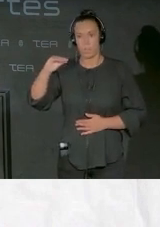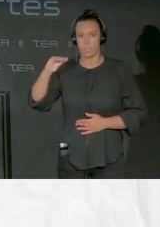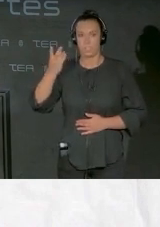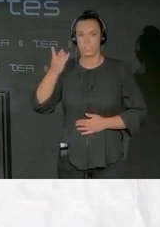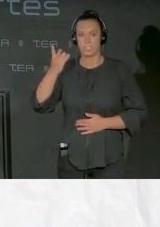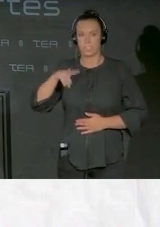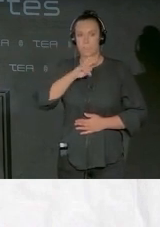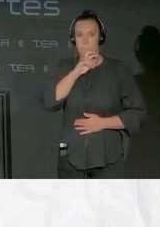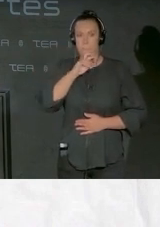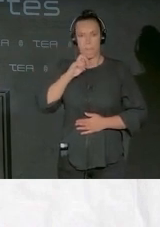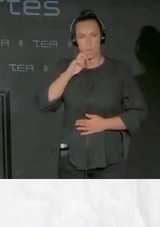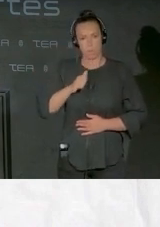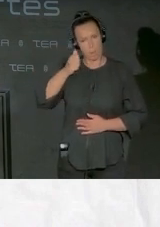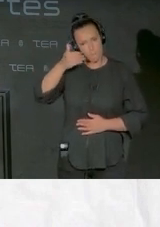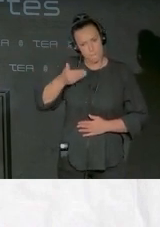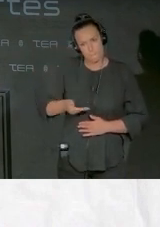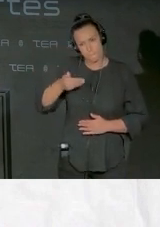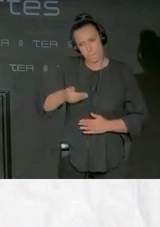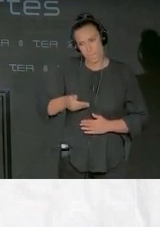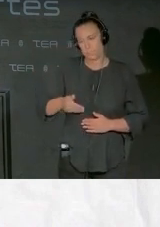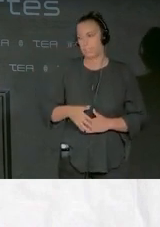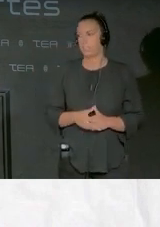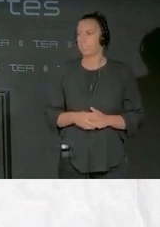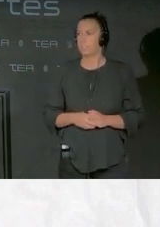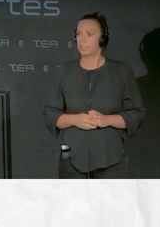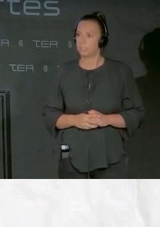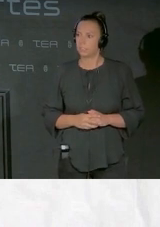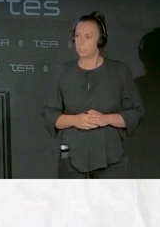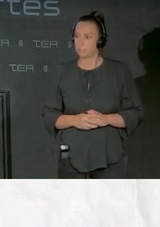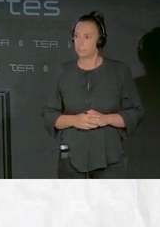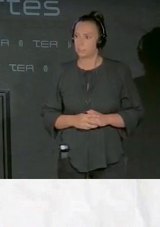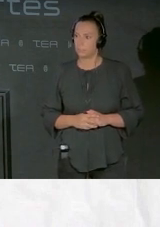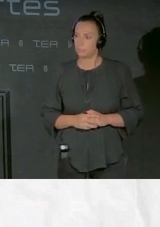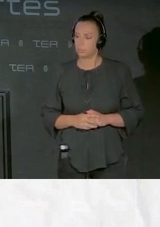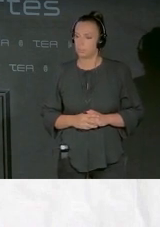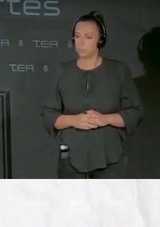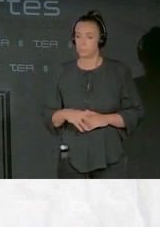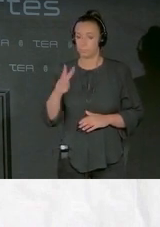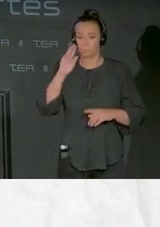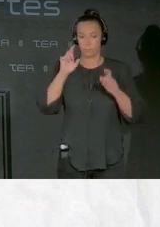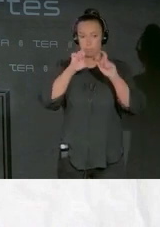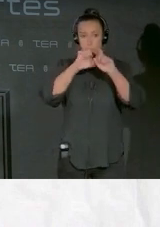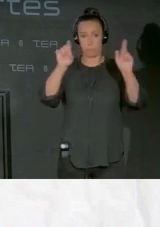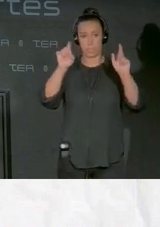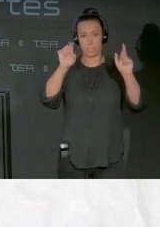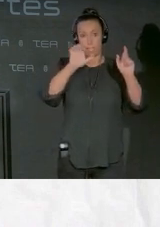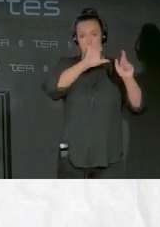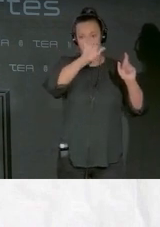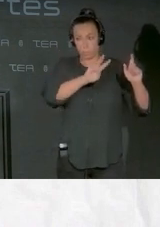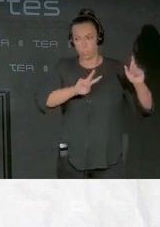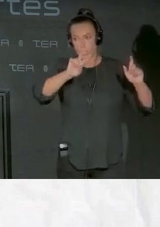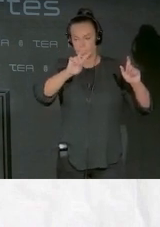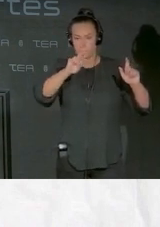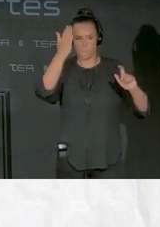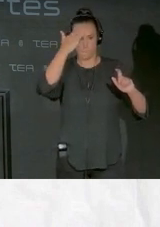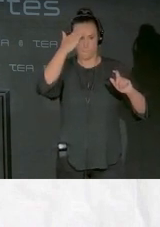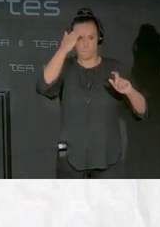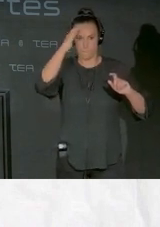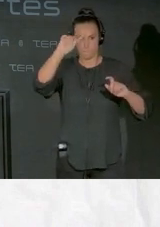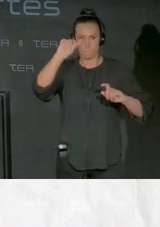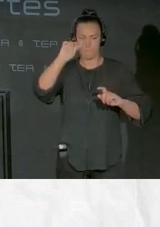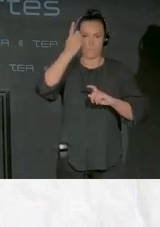We see that US companies in particular are leading, but that some European companies are also following, such